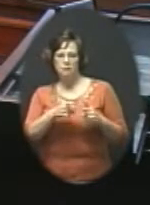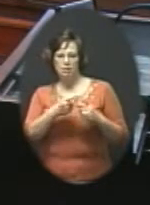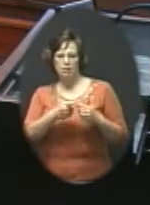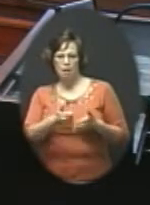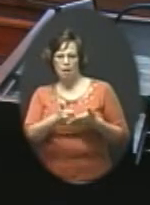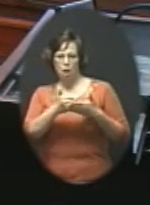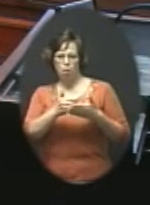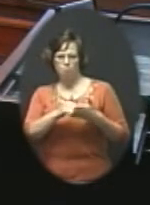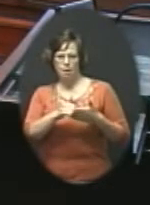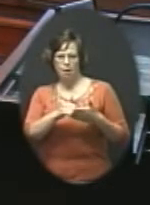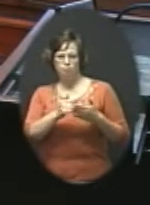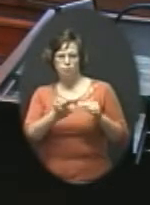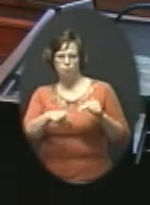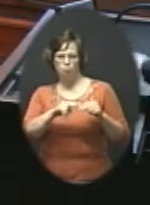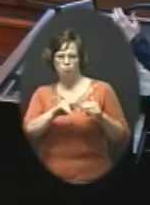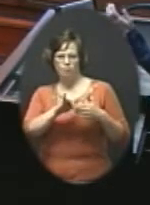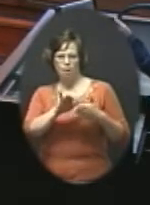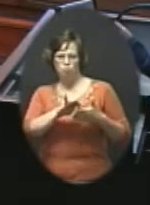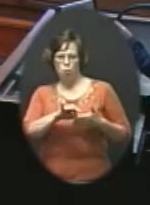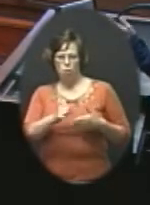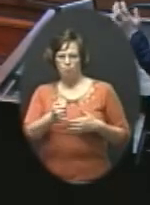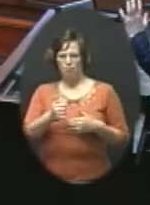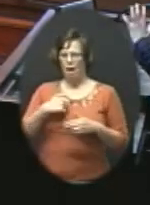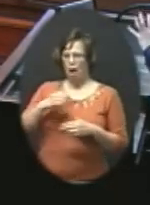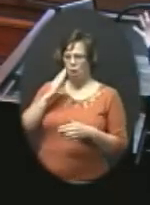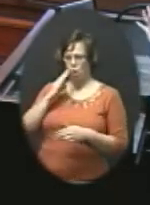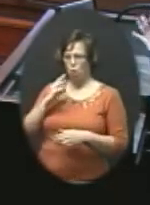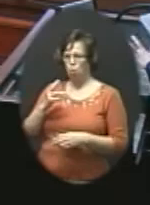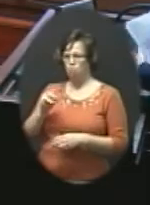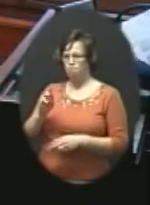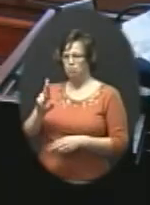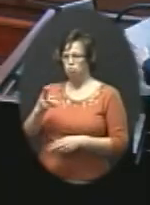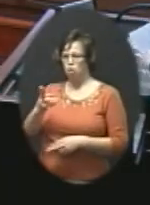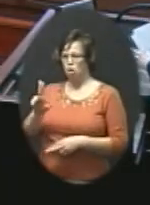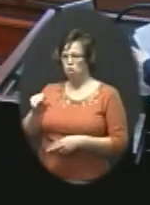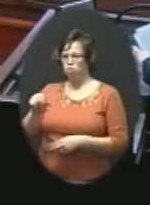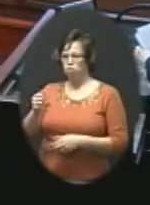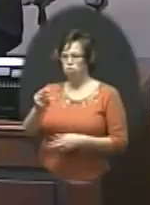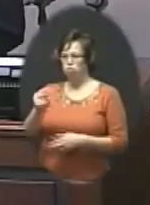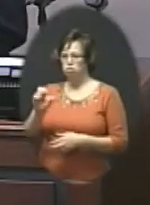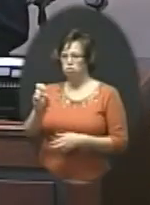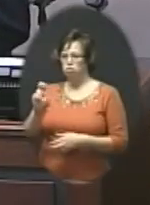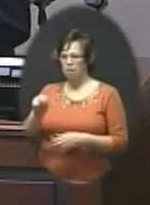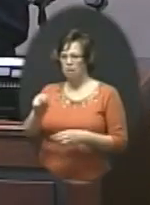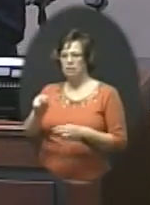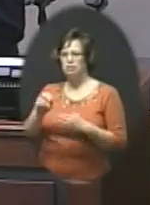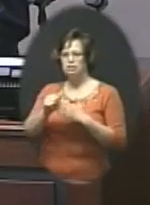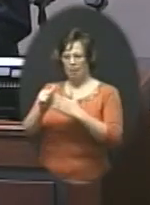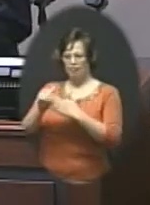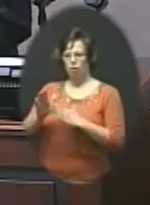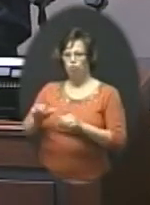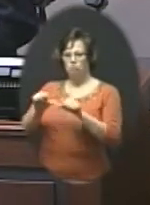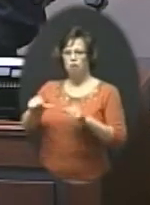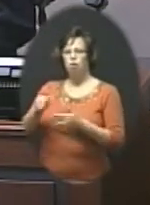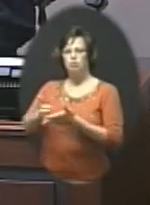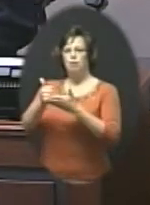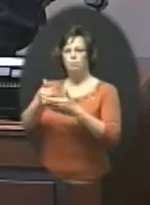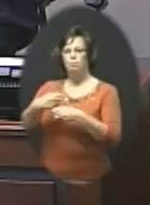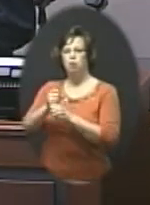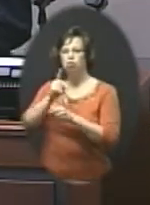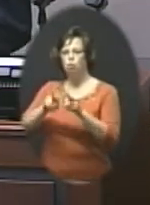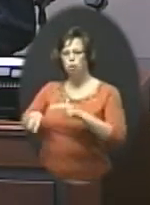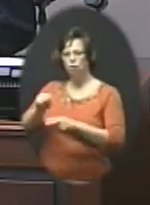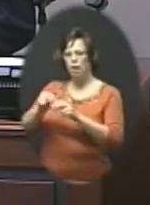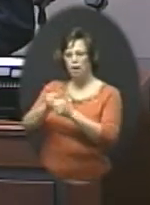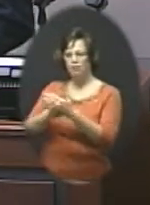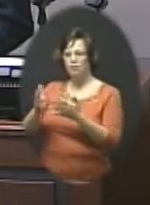that score a little bit. Well, I know Mr. Hutchison, as the leader in this particular area, is helping to make sure that we're taking a look at all